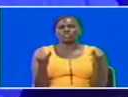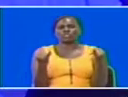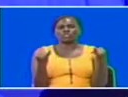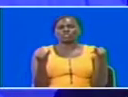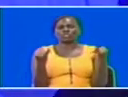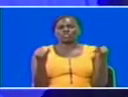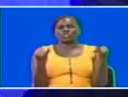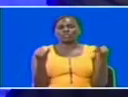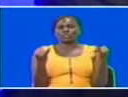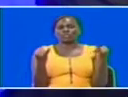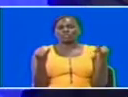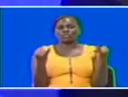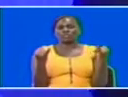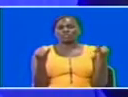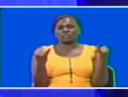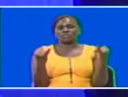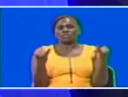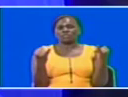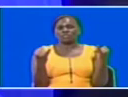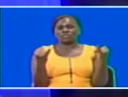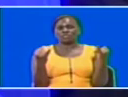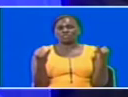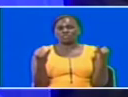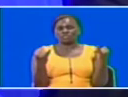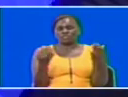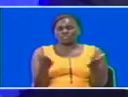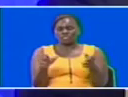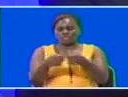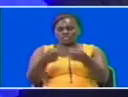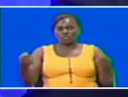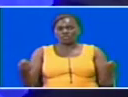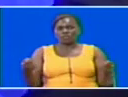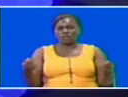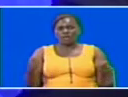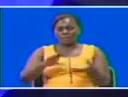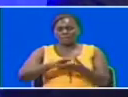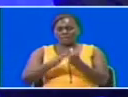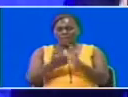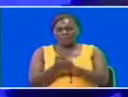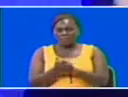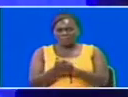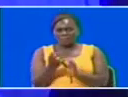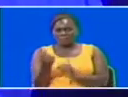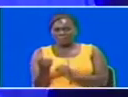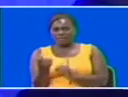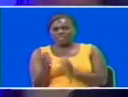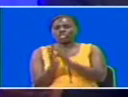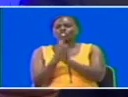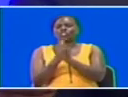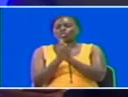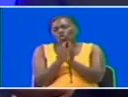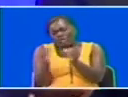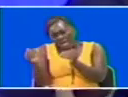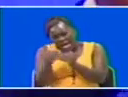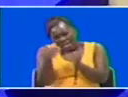newspapers, in many societies you see newspapers becoming analytical pieces. What is the story behind the